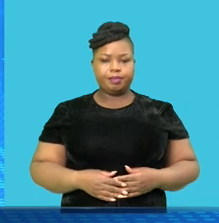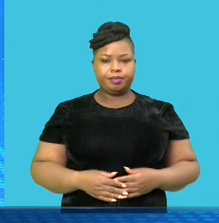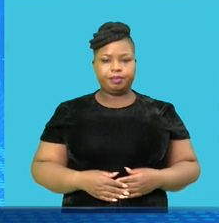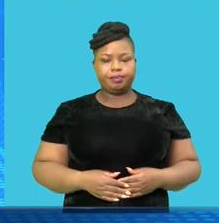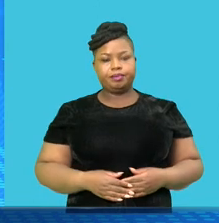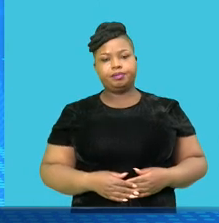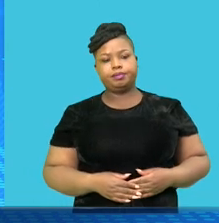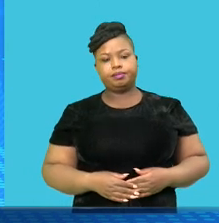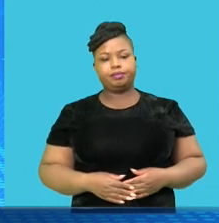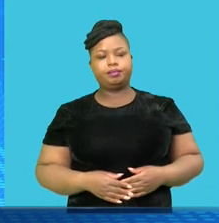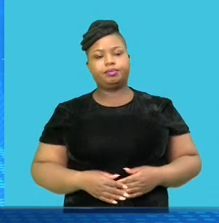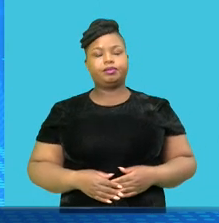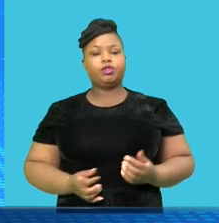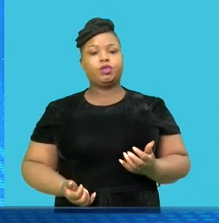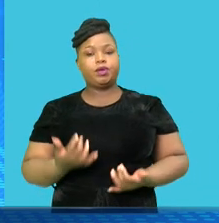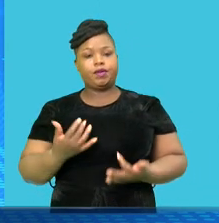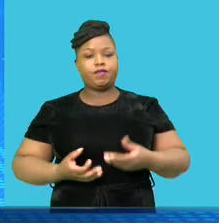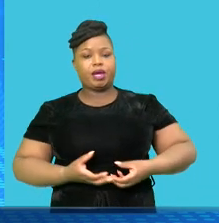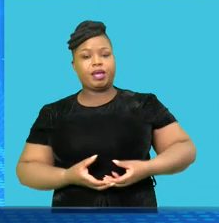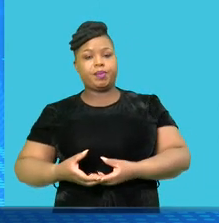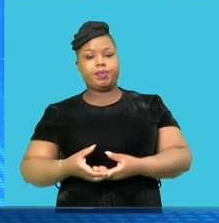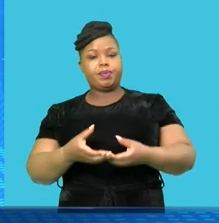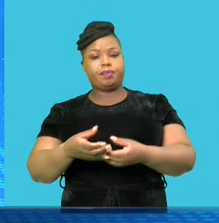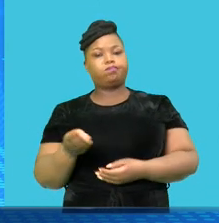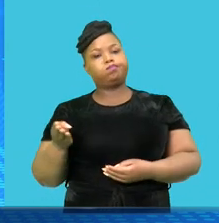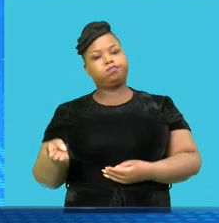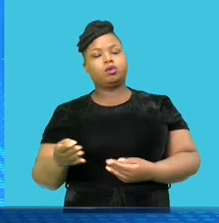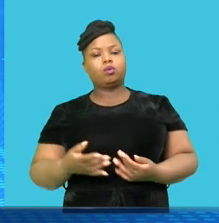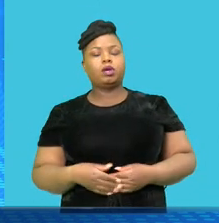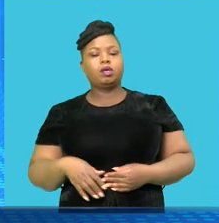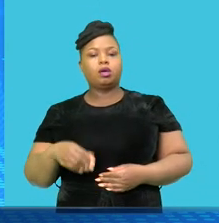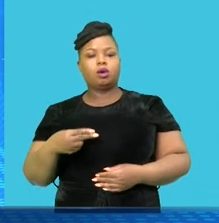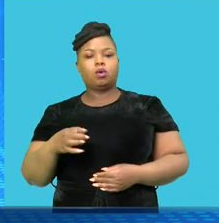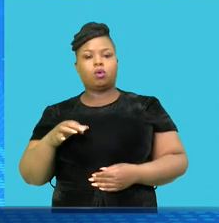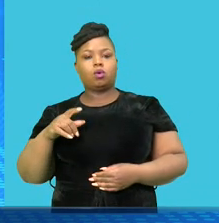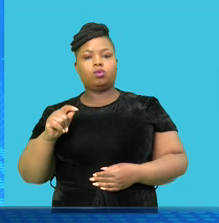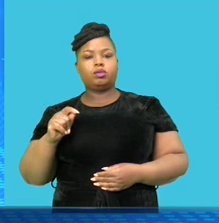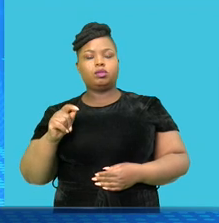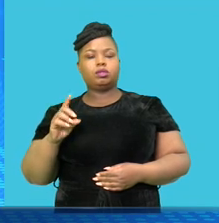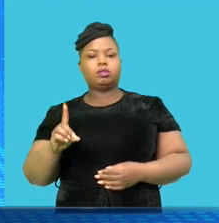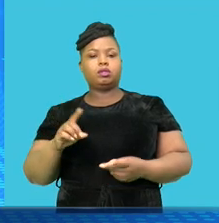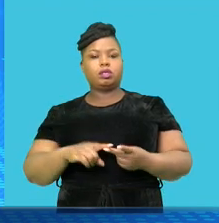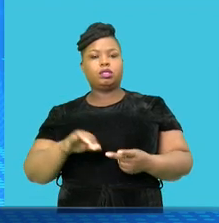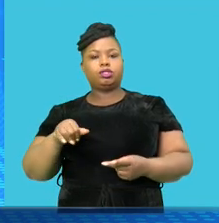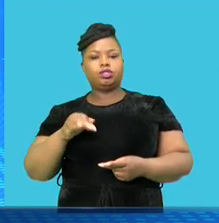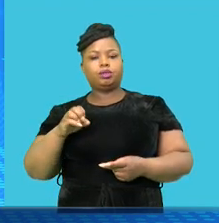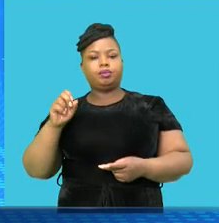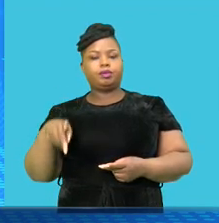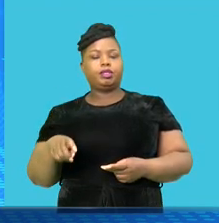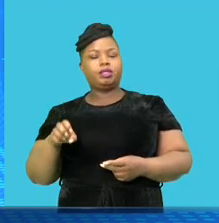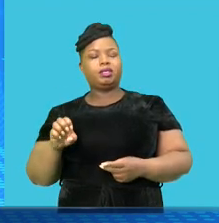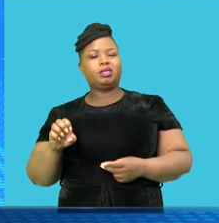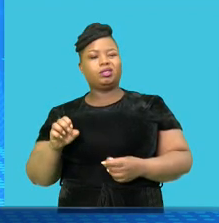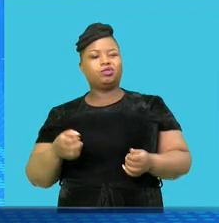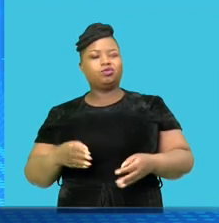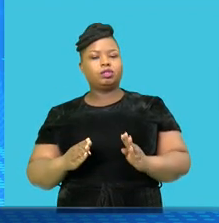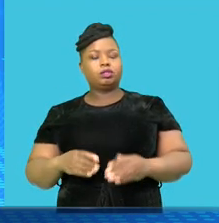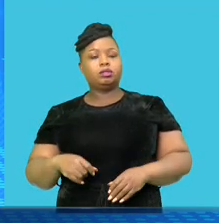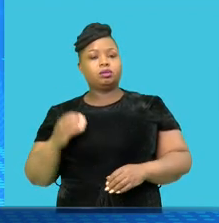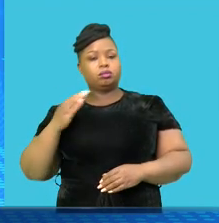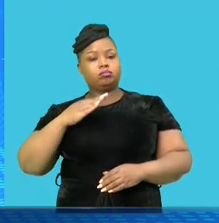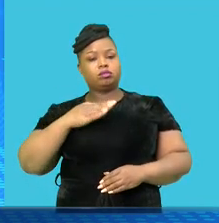BMS firefighters responded to a fire incident call on Corner Road and Jeep Street this afternoon at 2:30.